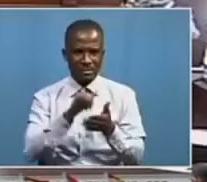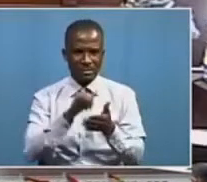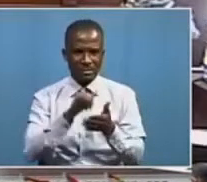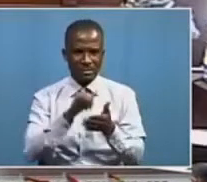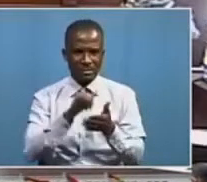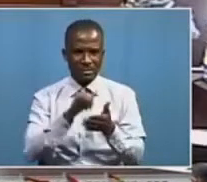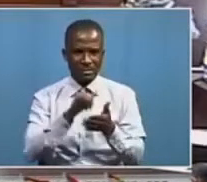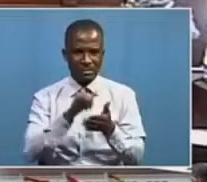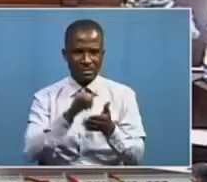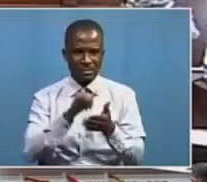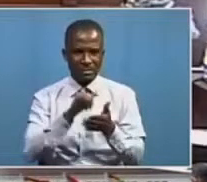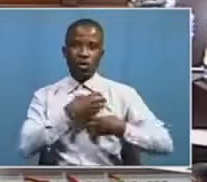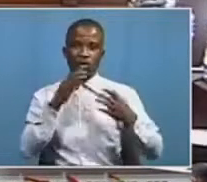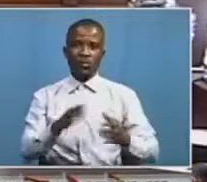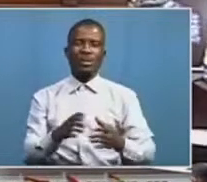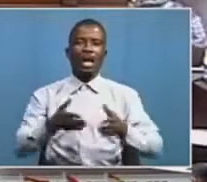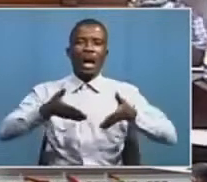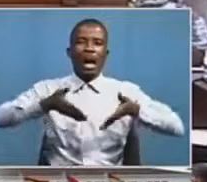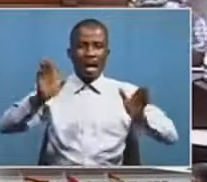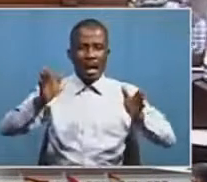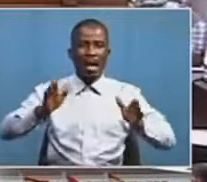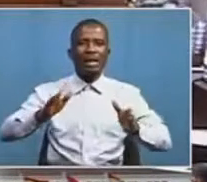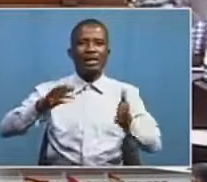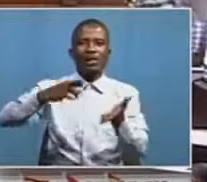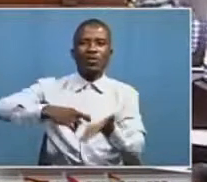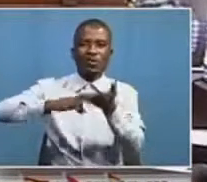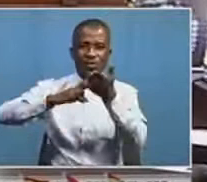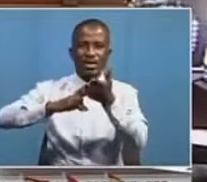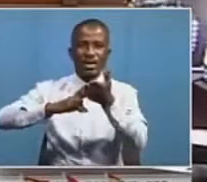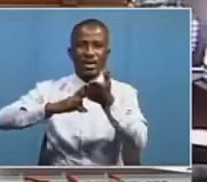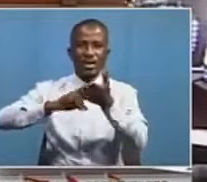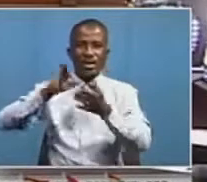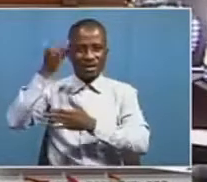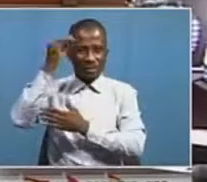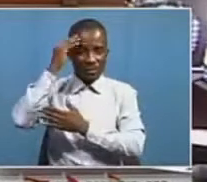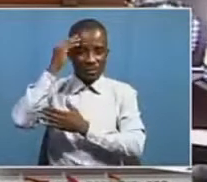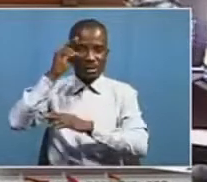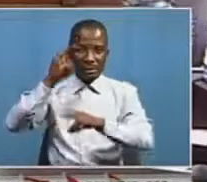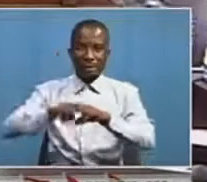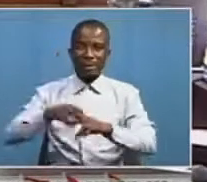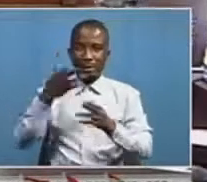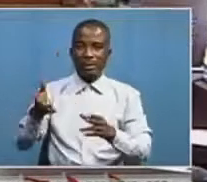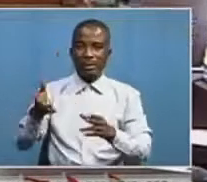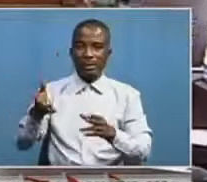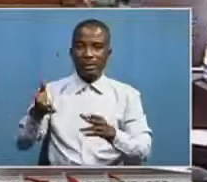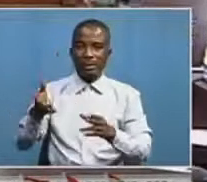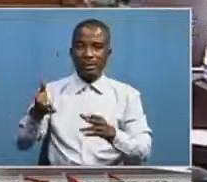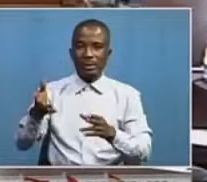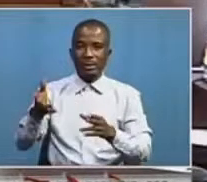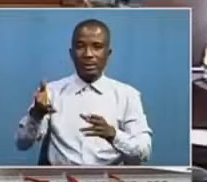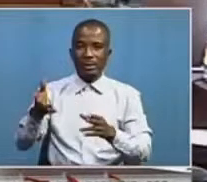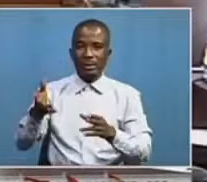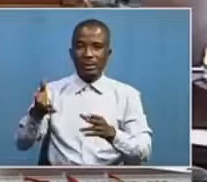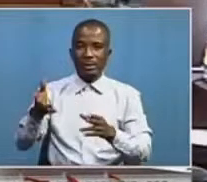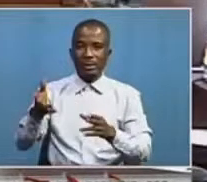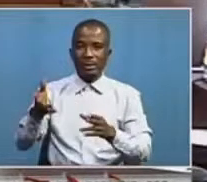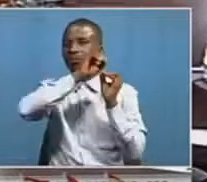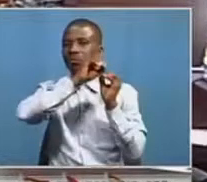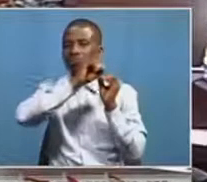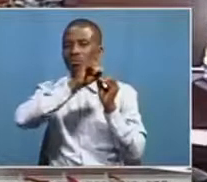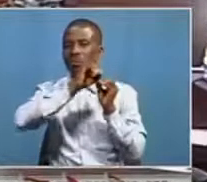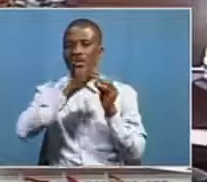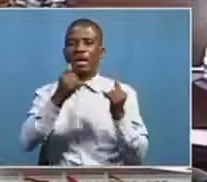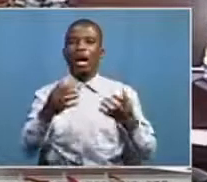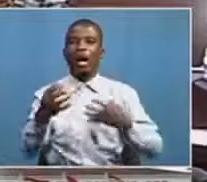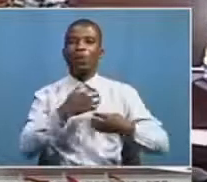The petitioner's agents were given the opportunity to represent petitioner in the strong room, and they decided to leave. They cannot complain now